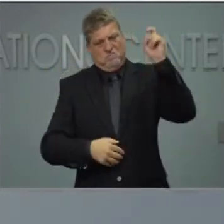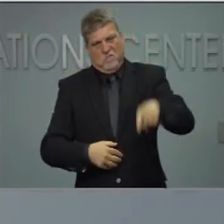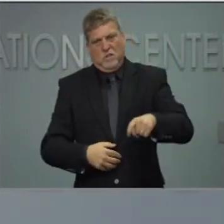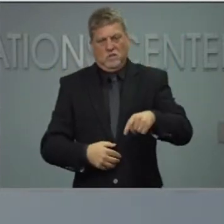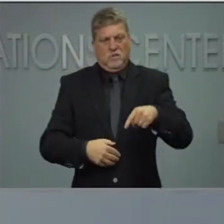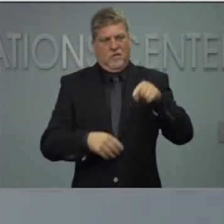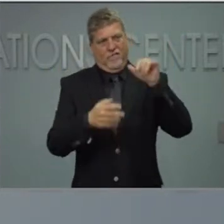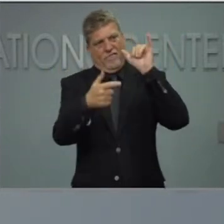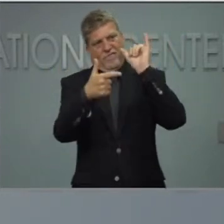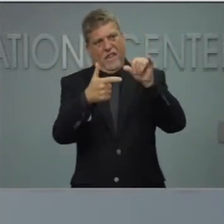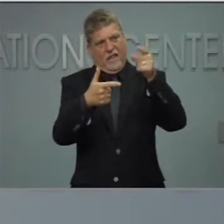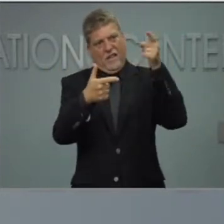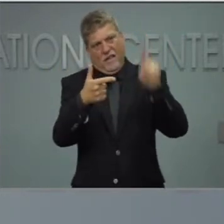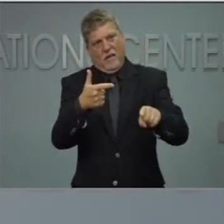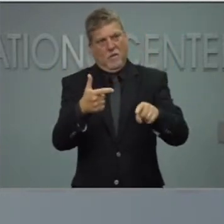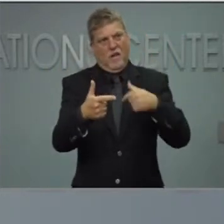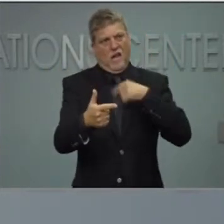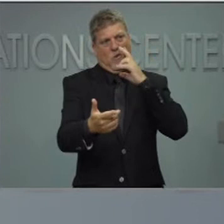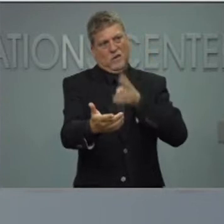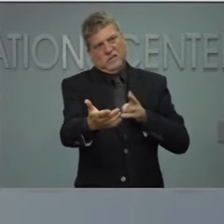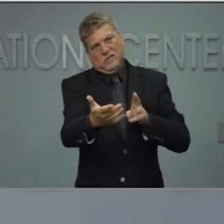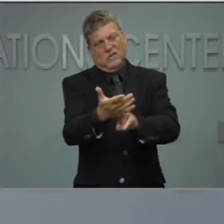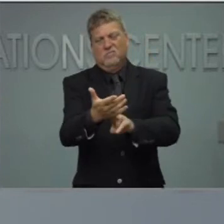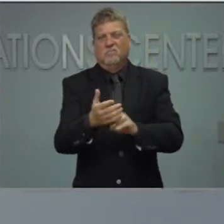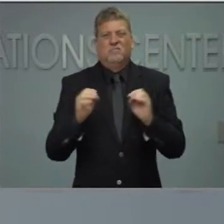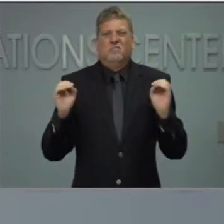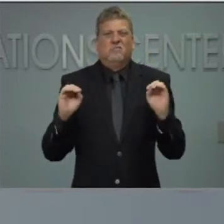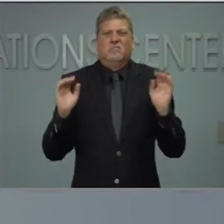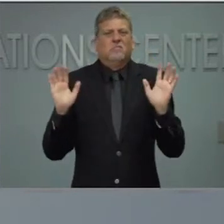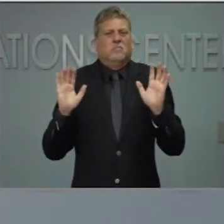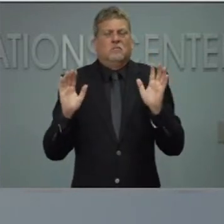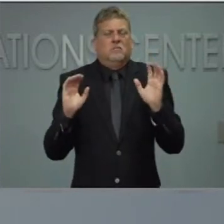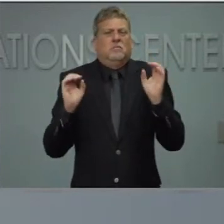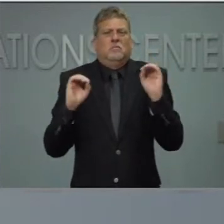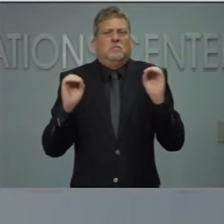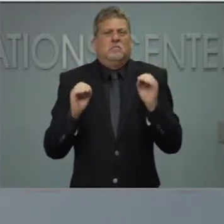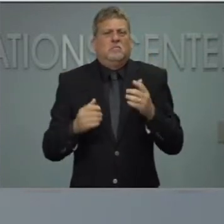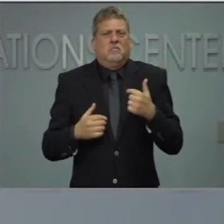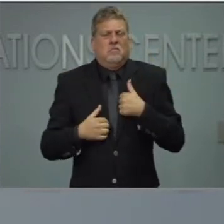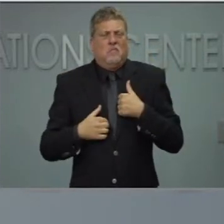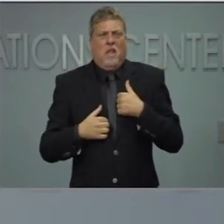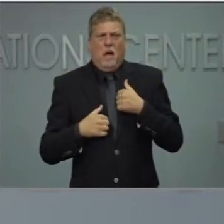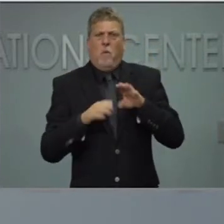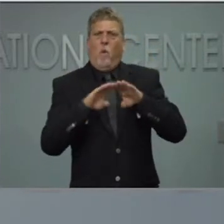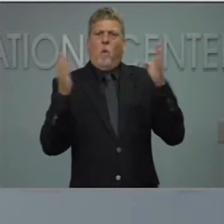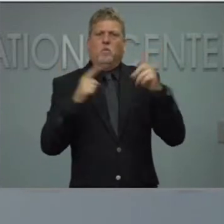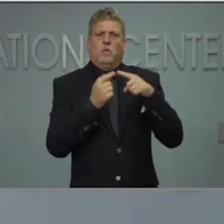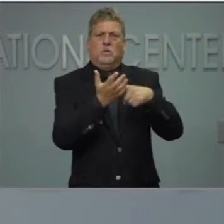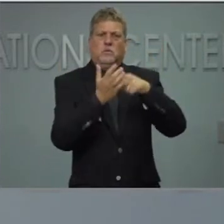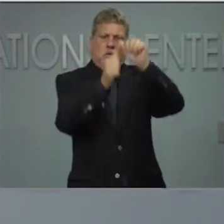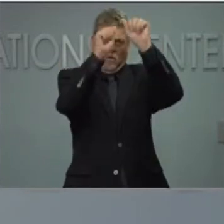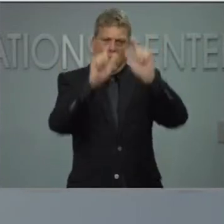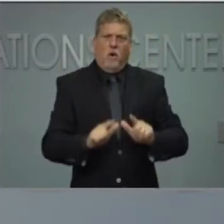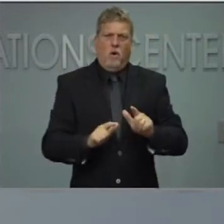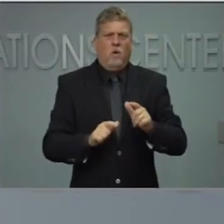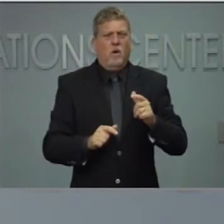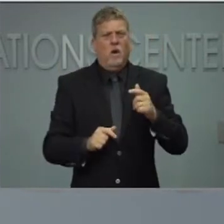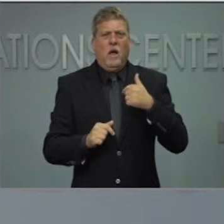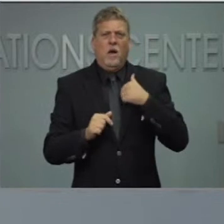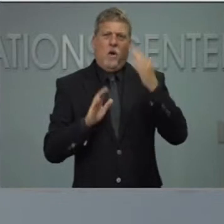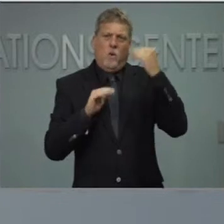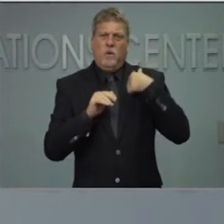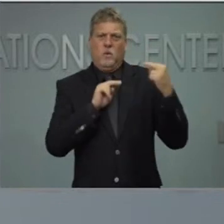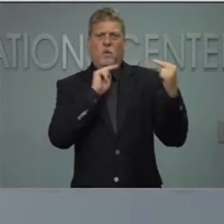would have me enact a veto or to sign the budget. It's going to be a combination of those